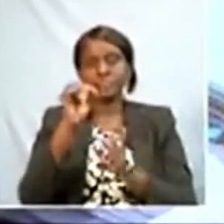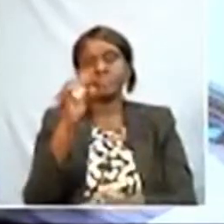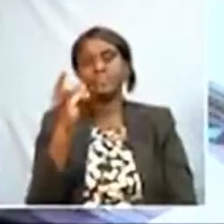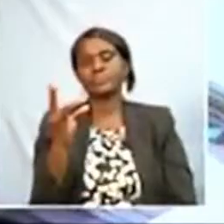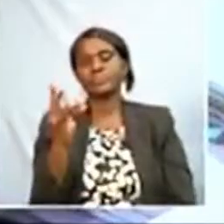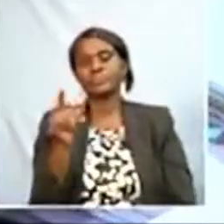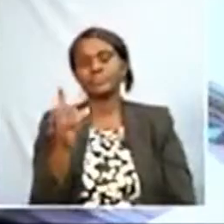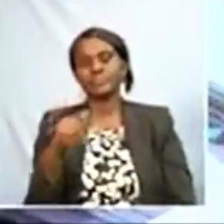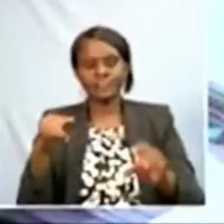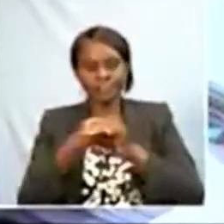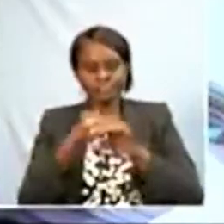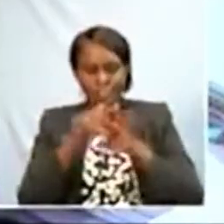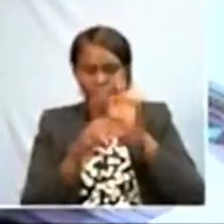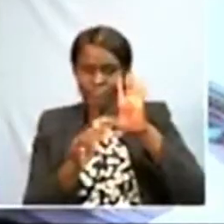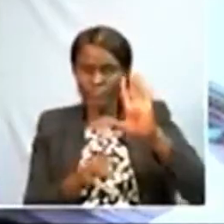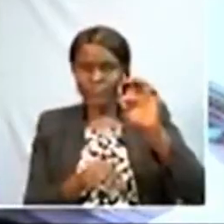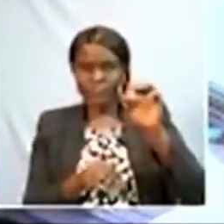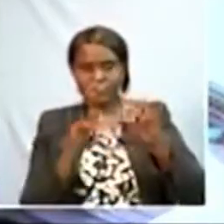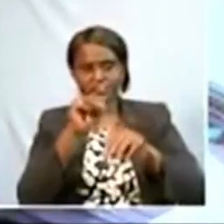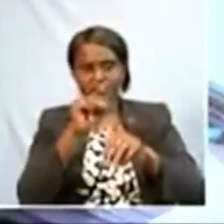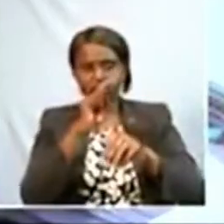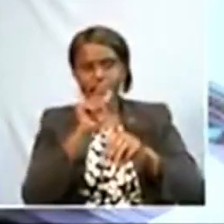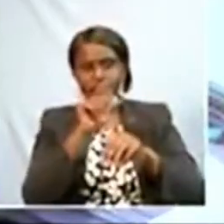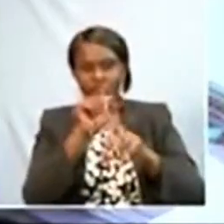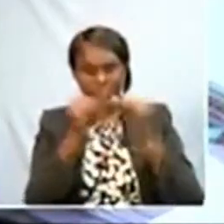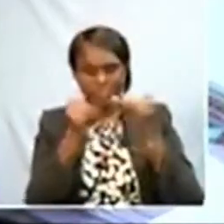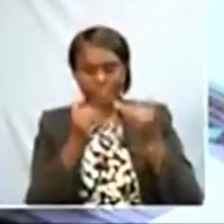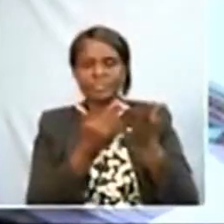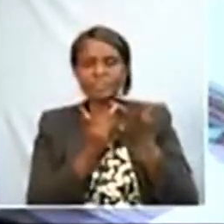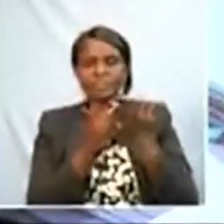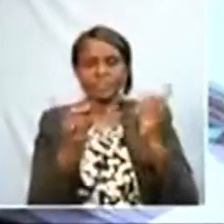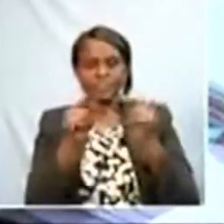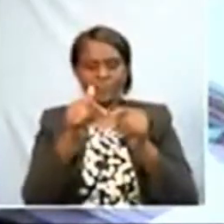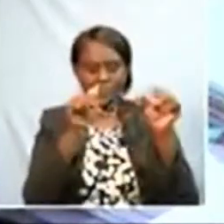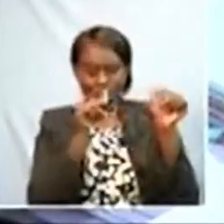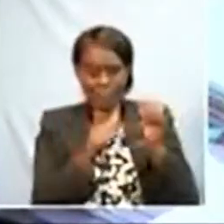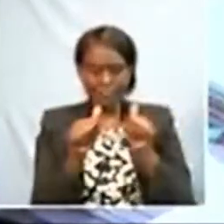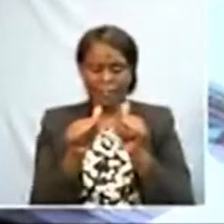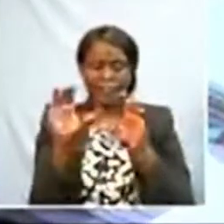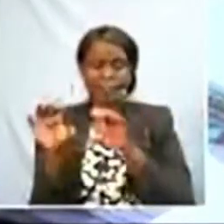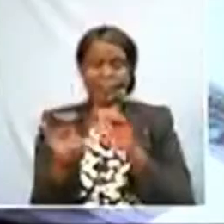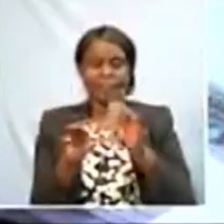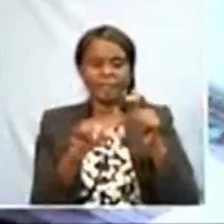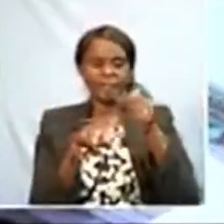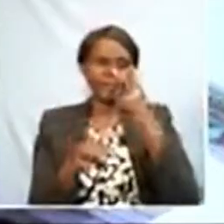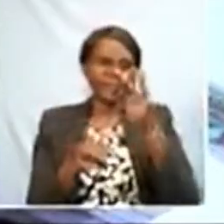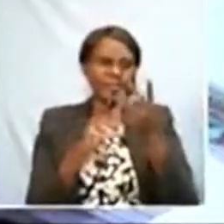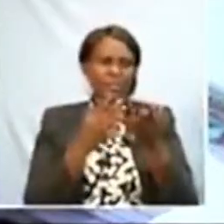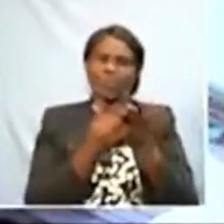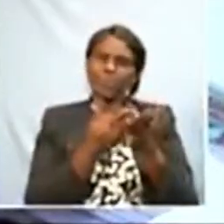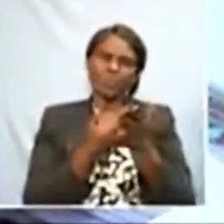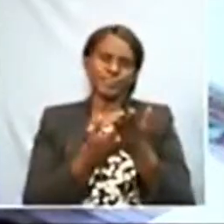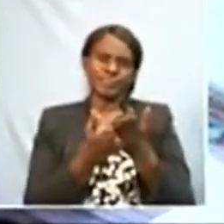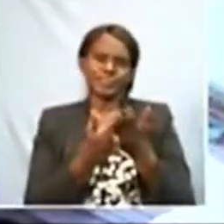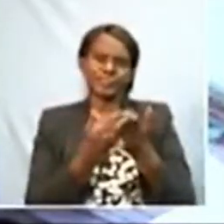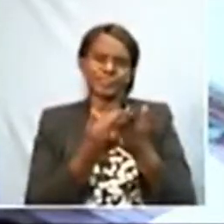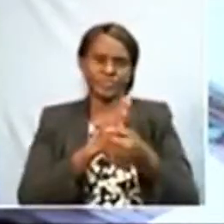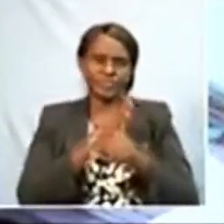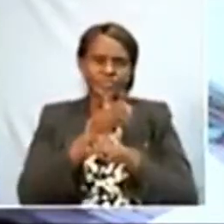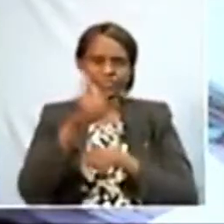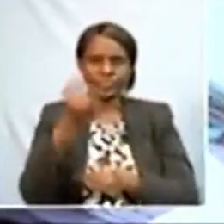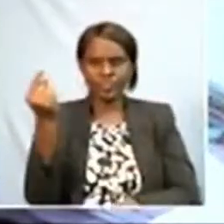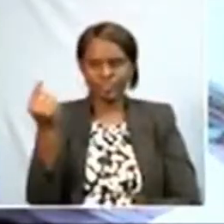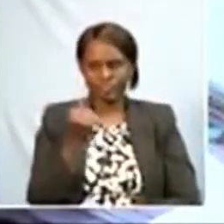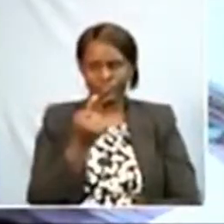3,879,671.07, including MBALA. Now, when you look at this, then you